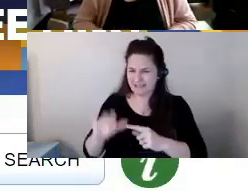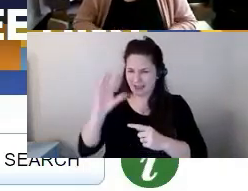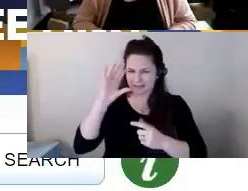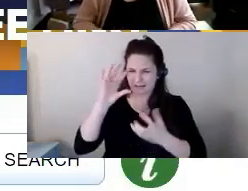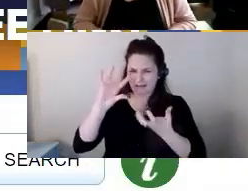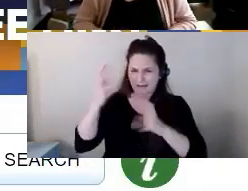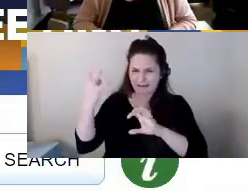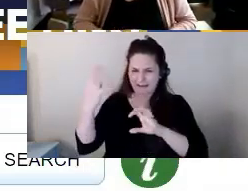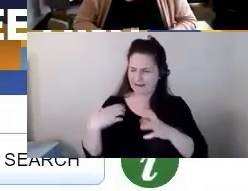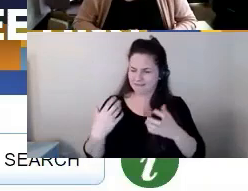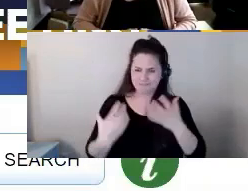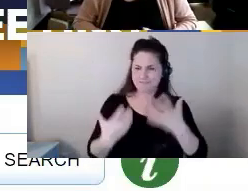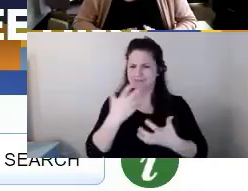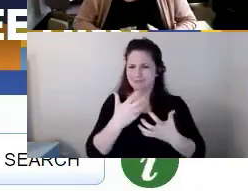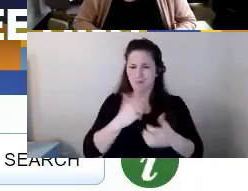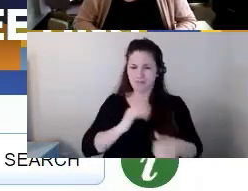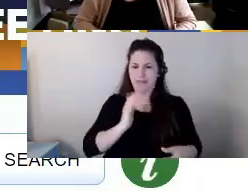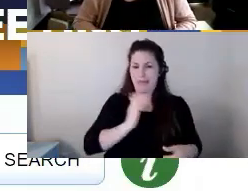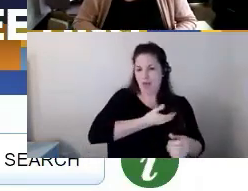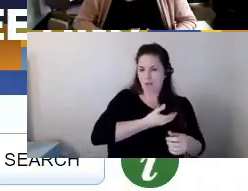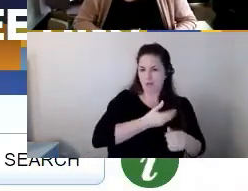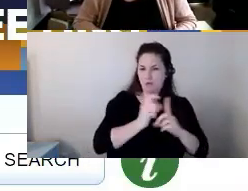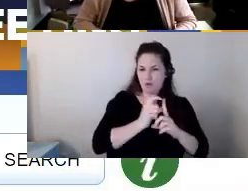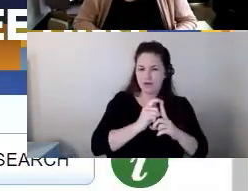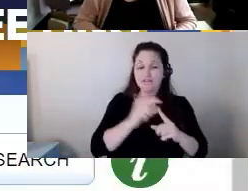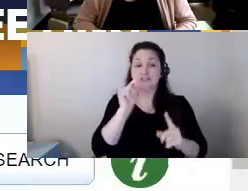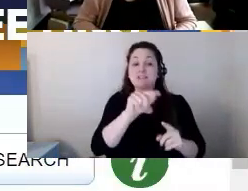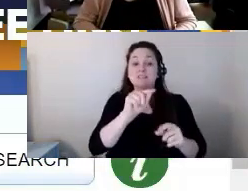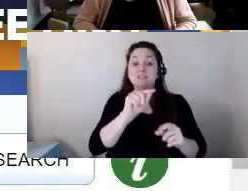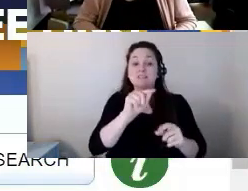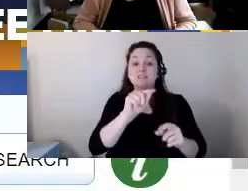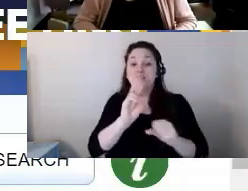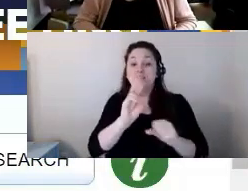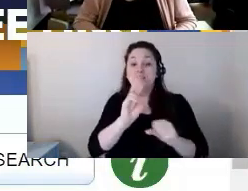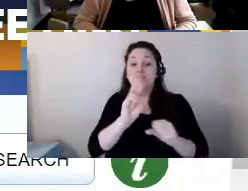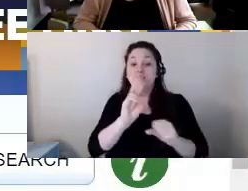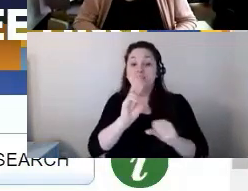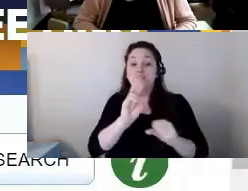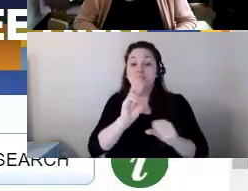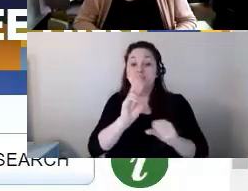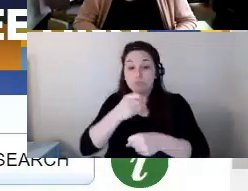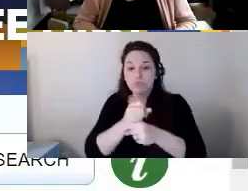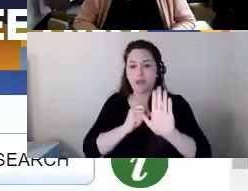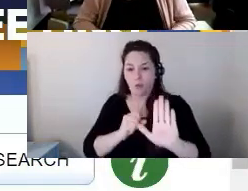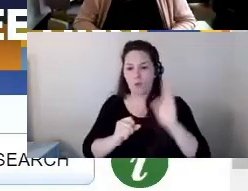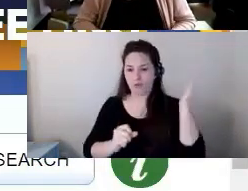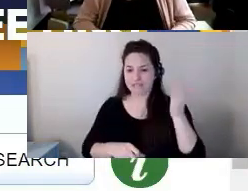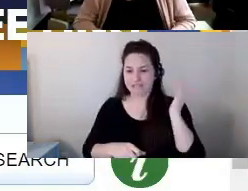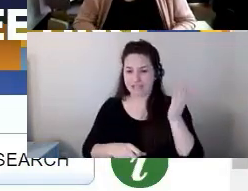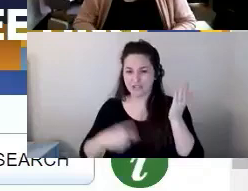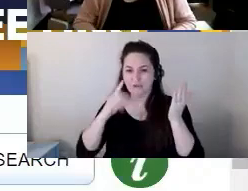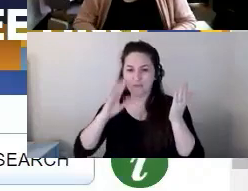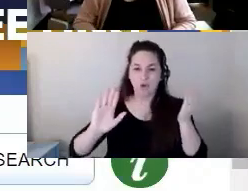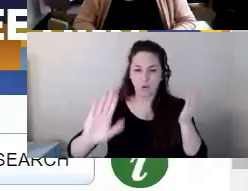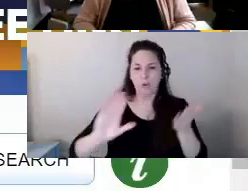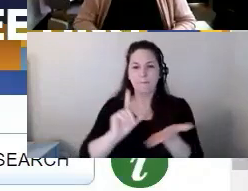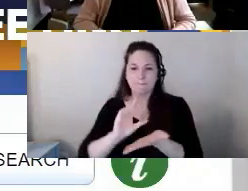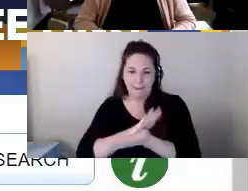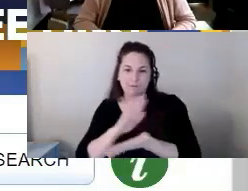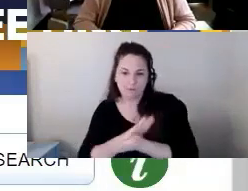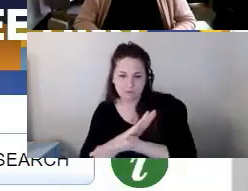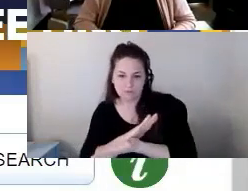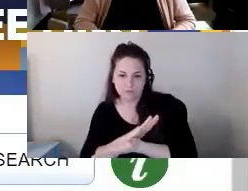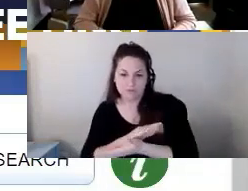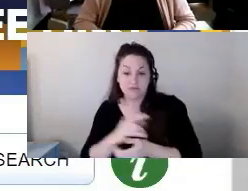This is what will be used to create your presentation for your paper, whether